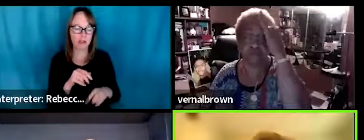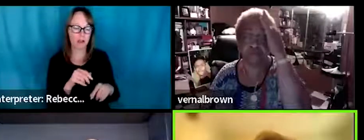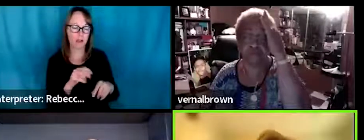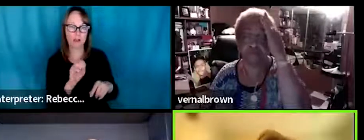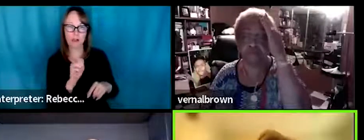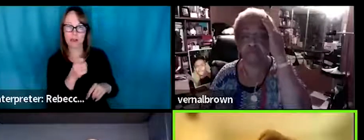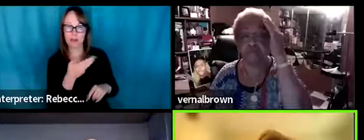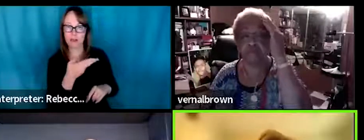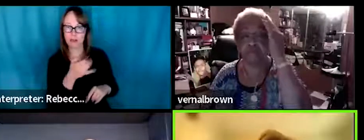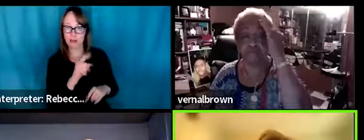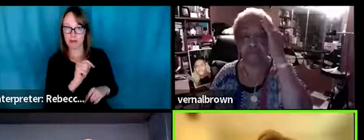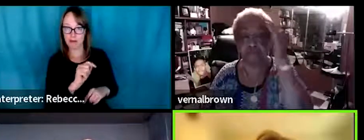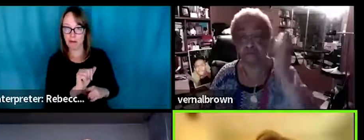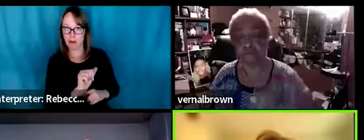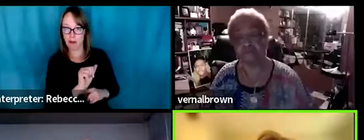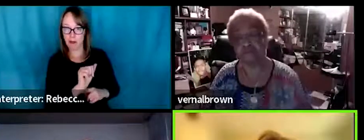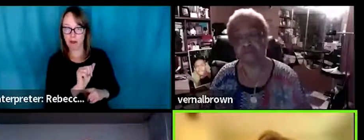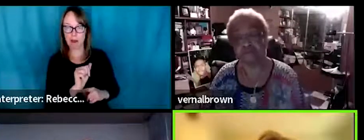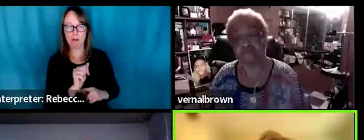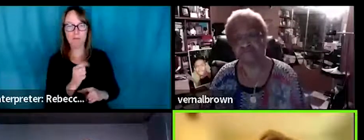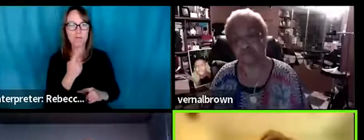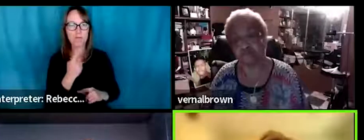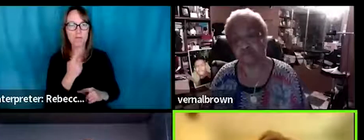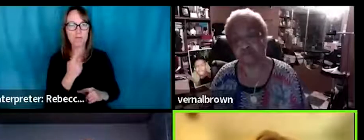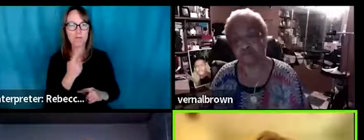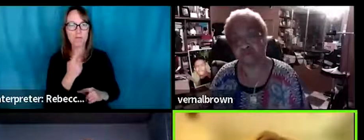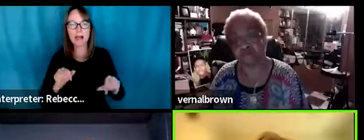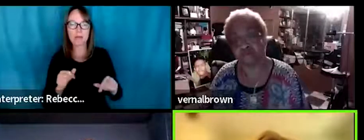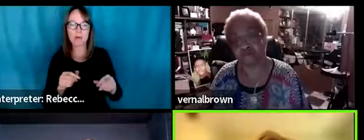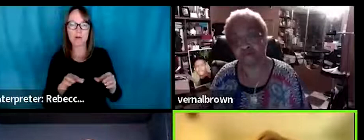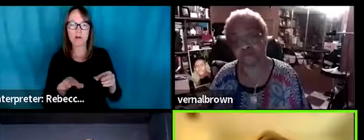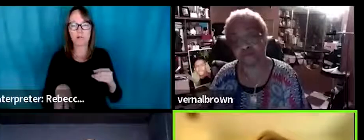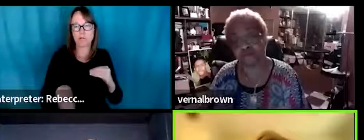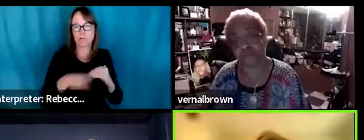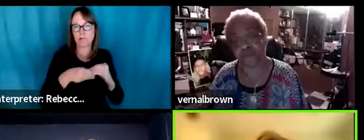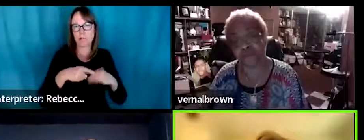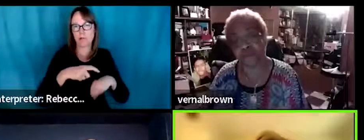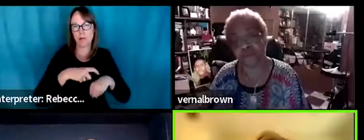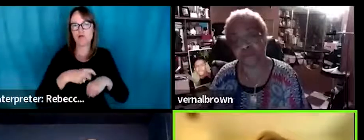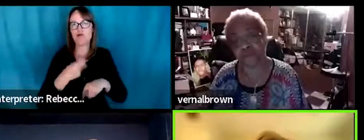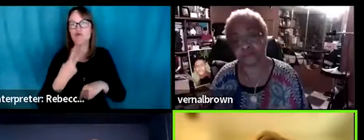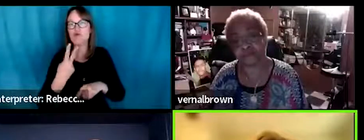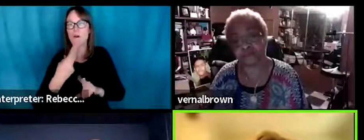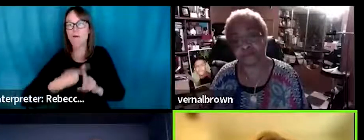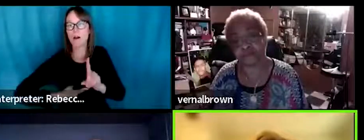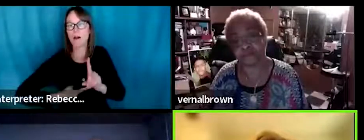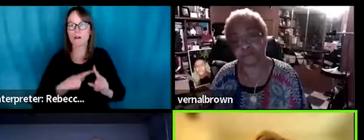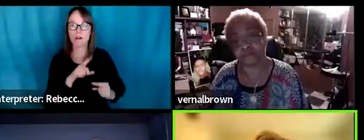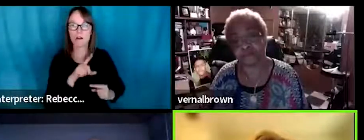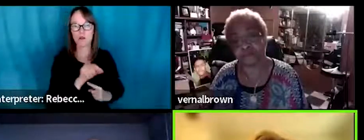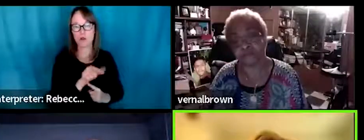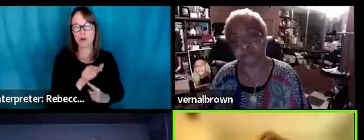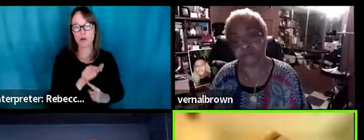there's a possible 12-month extension, which would go from January 1st, 2024 through the end of